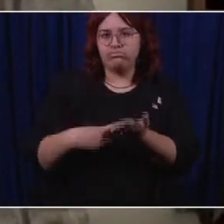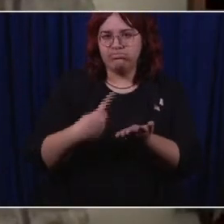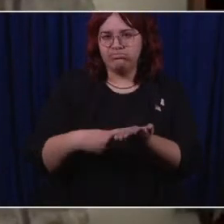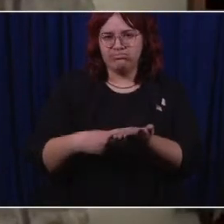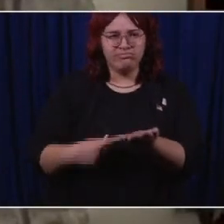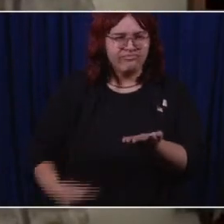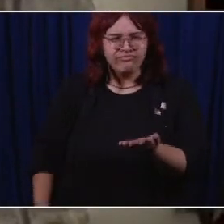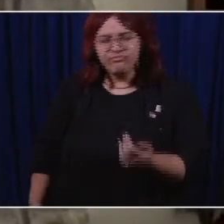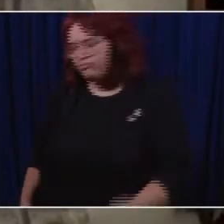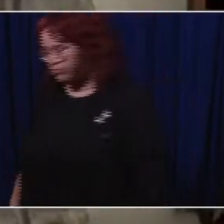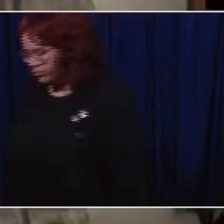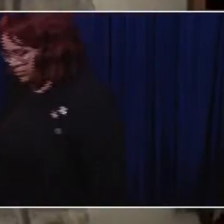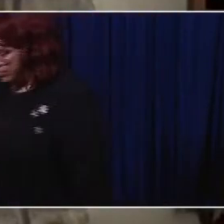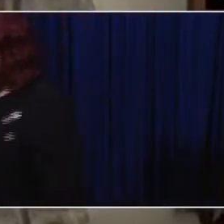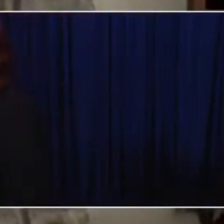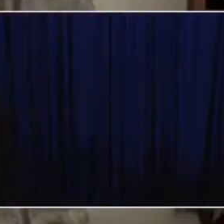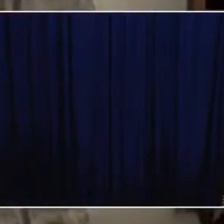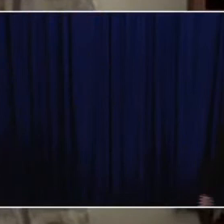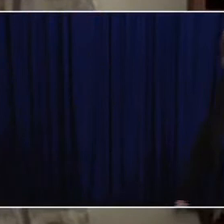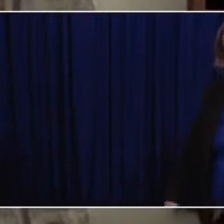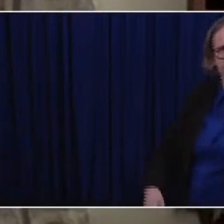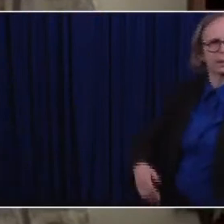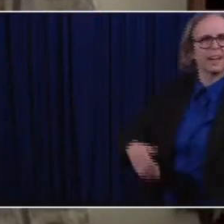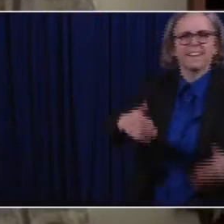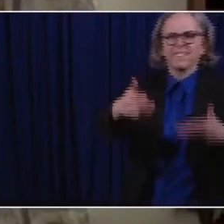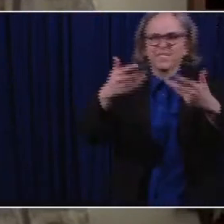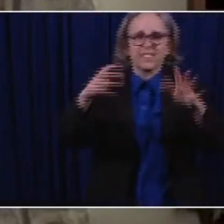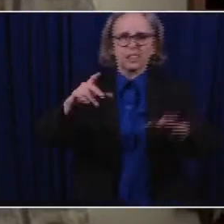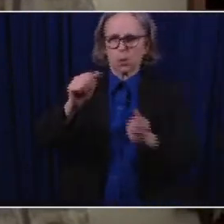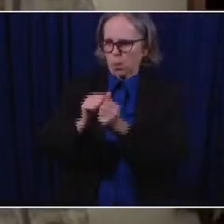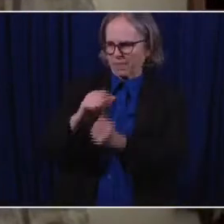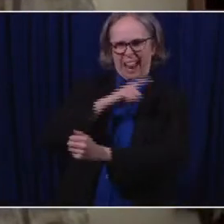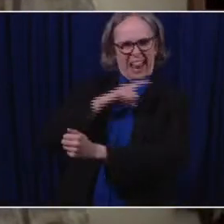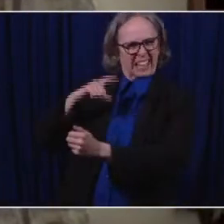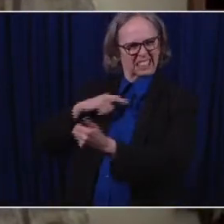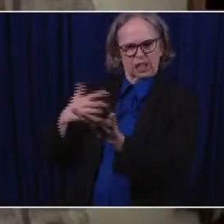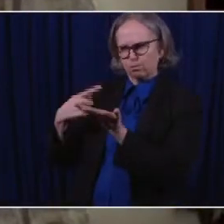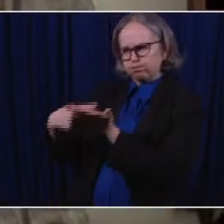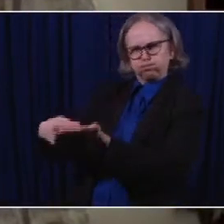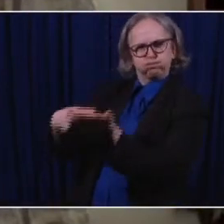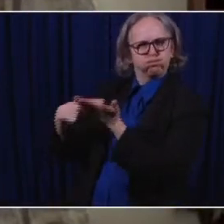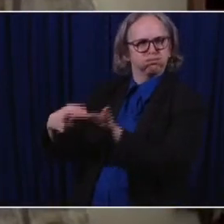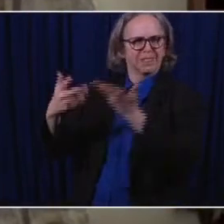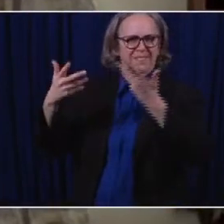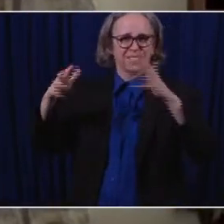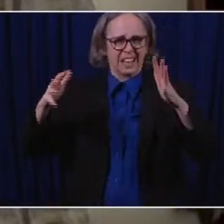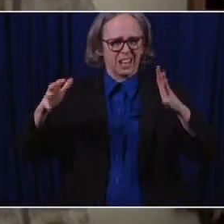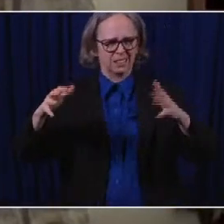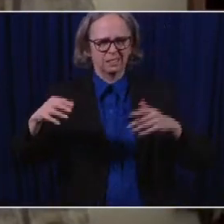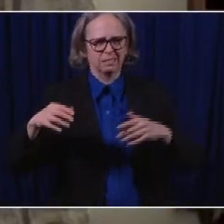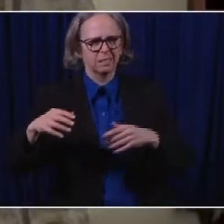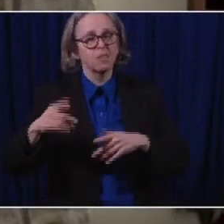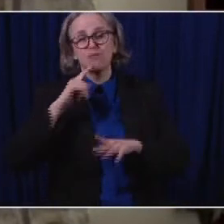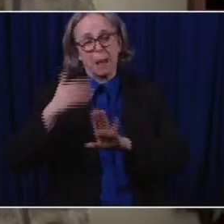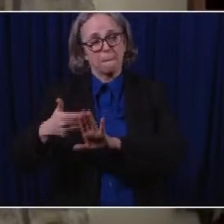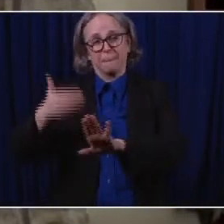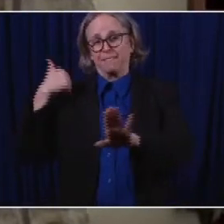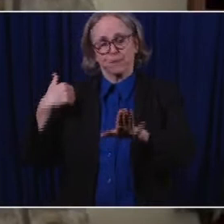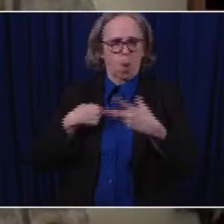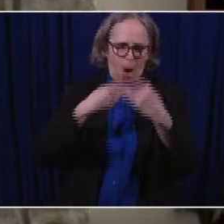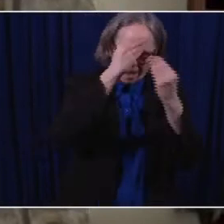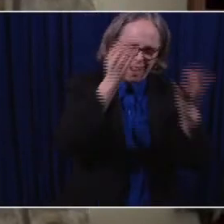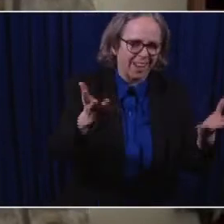the leadership. We did a briefing of the leadership before we actually rolled it out. And, you know, this is it's